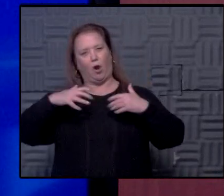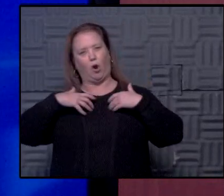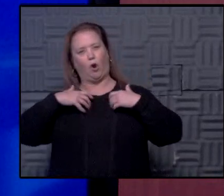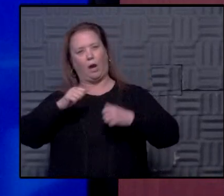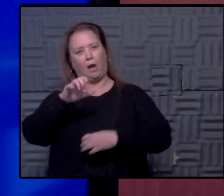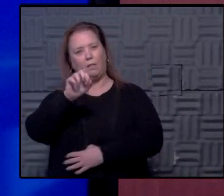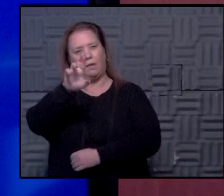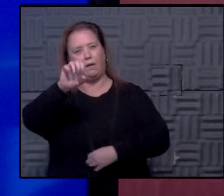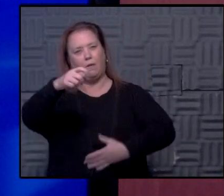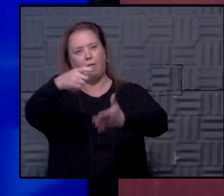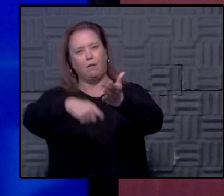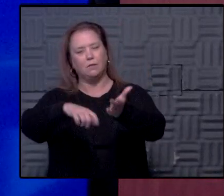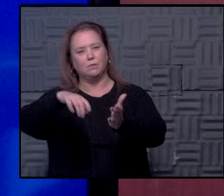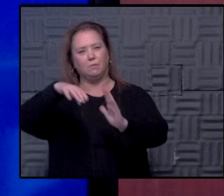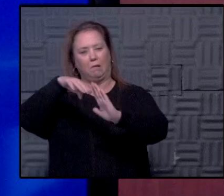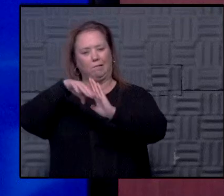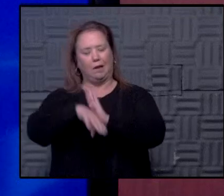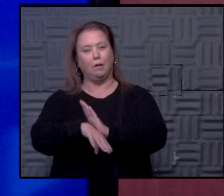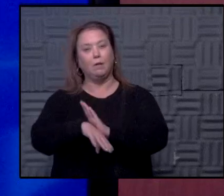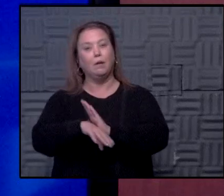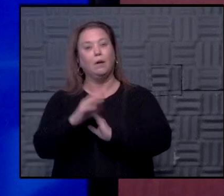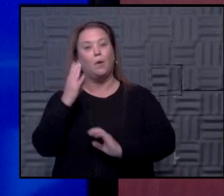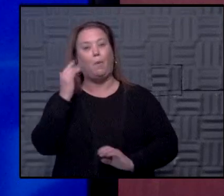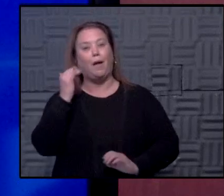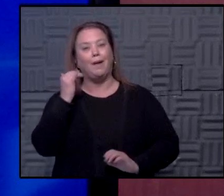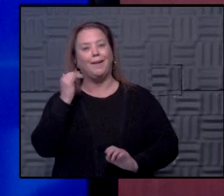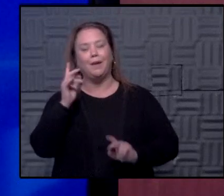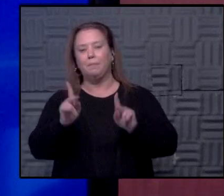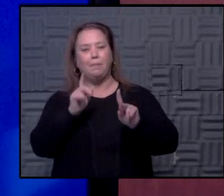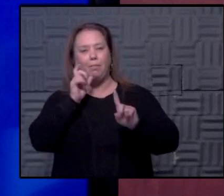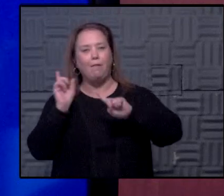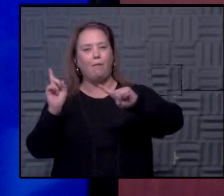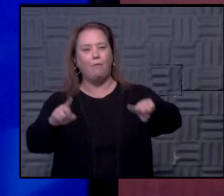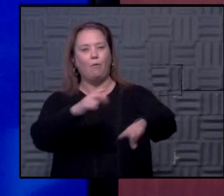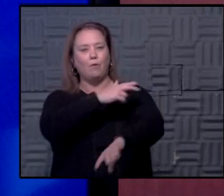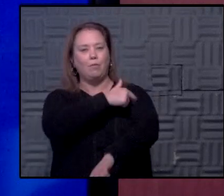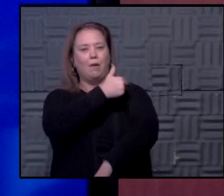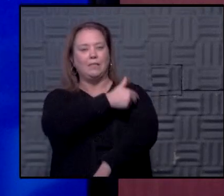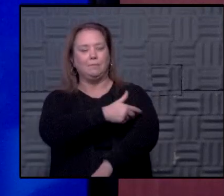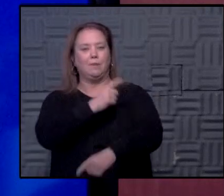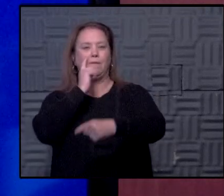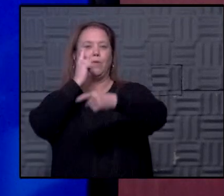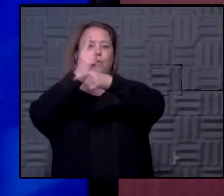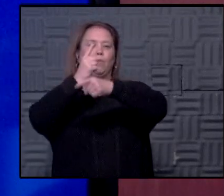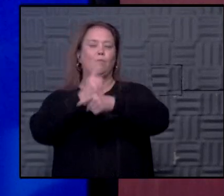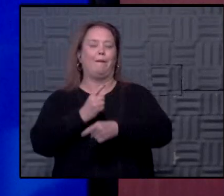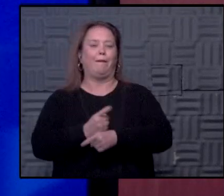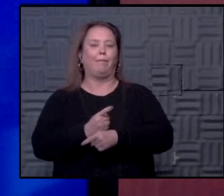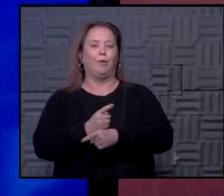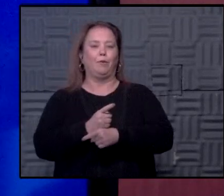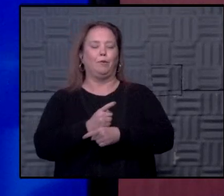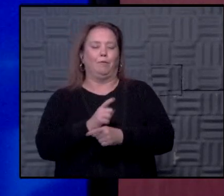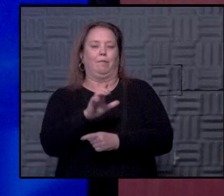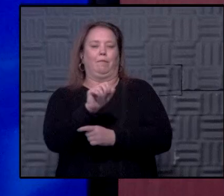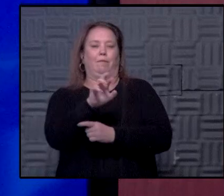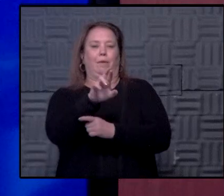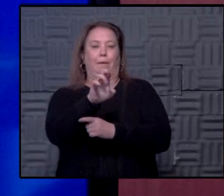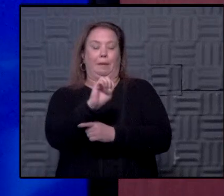healthcare costs are down, and it's because people aren't seeking care for their routine diseases, and I think they're partly afraid to do that.